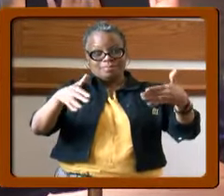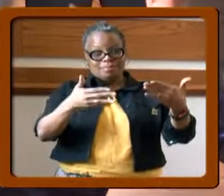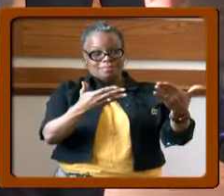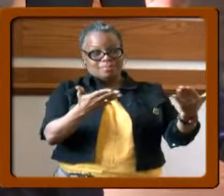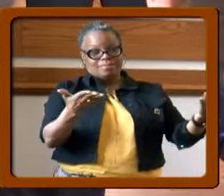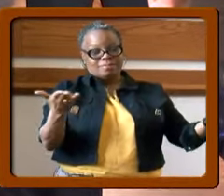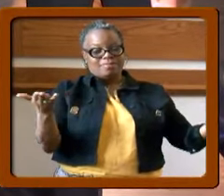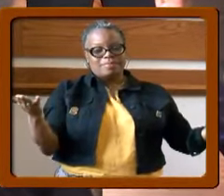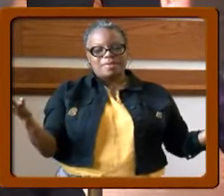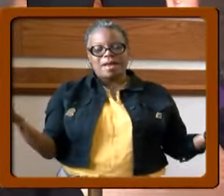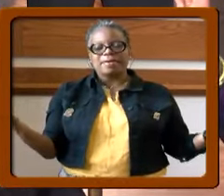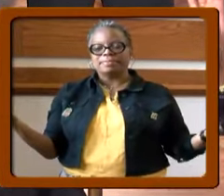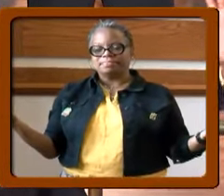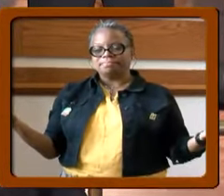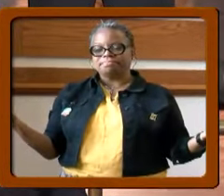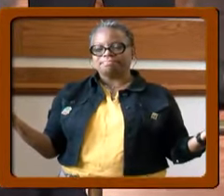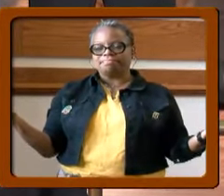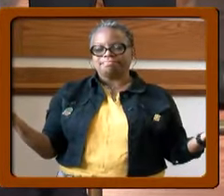made a way.